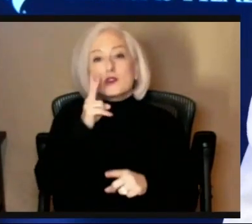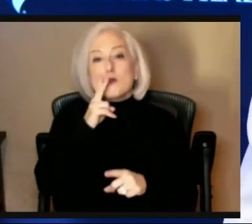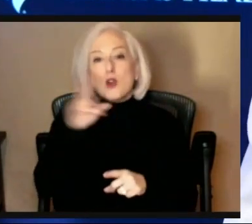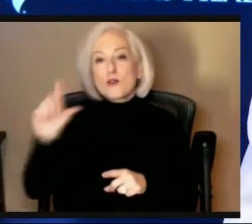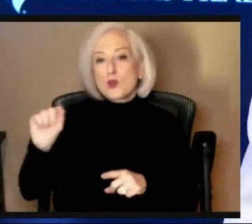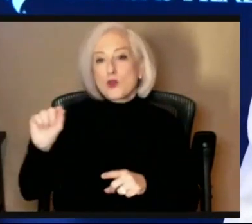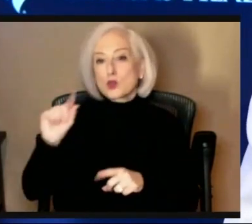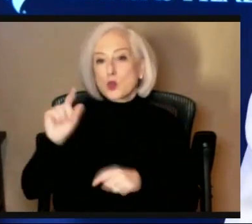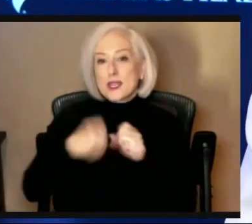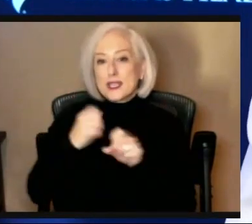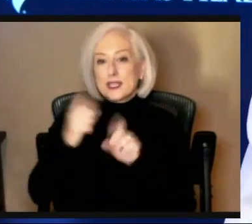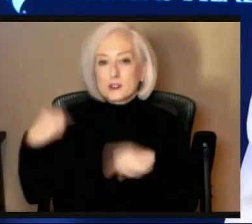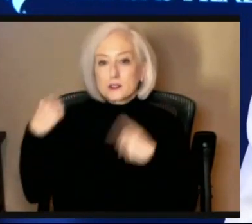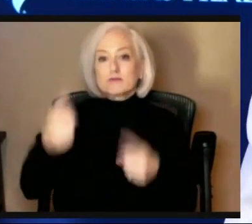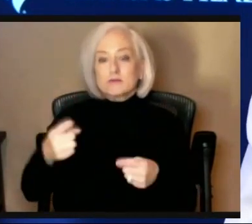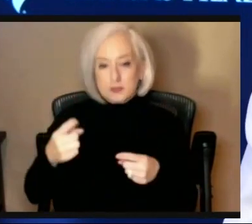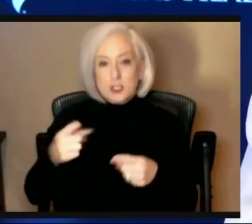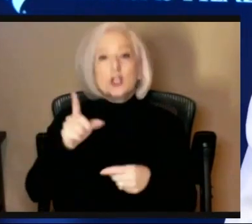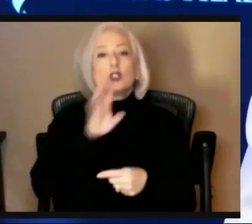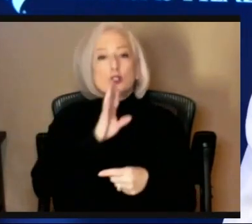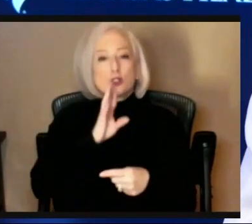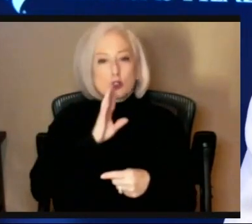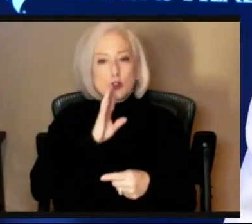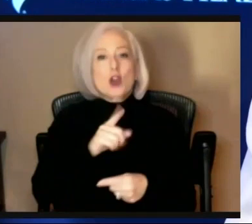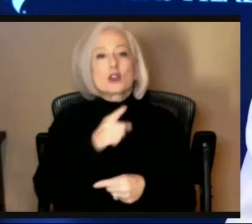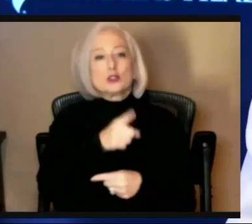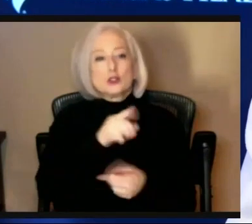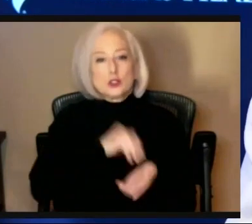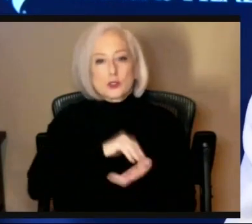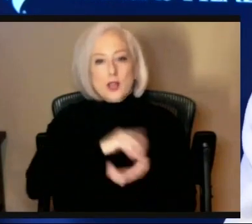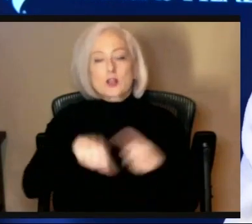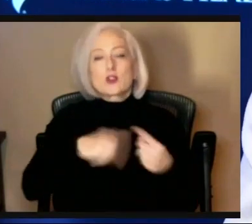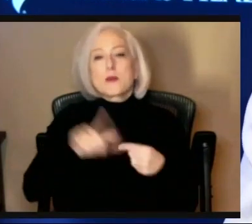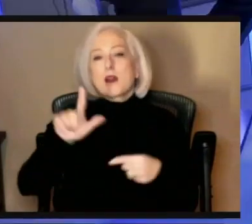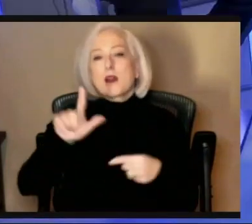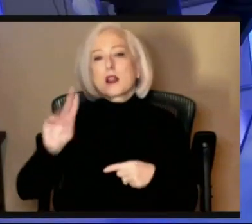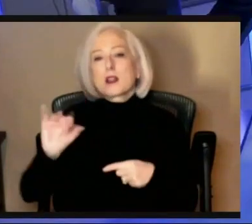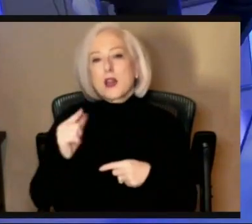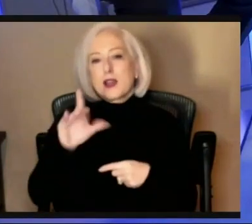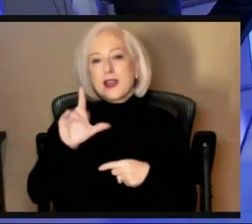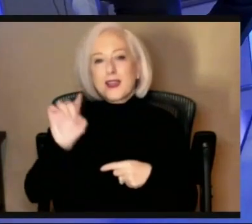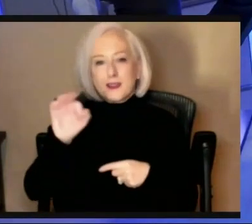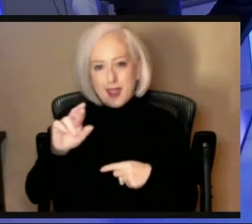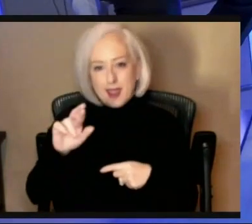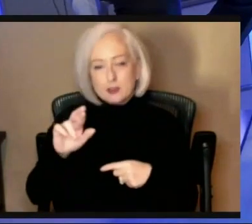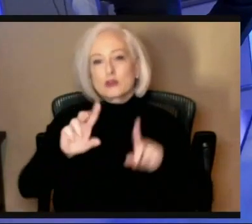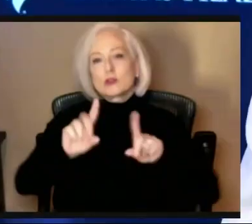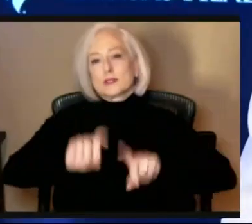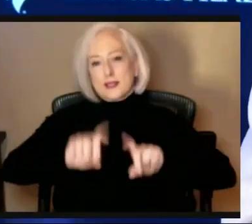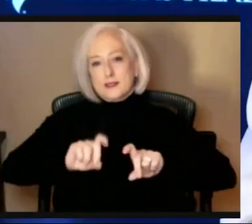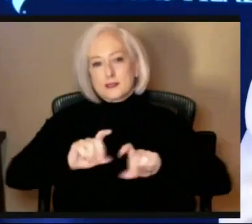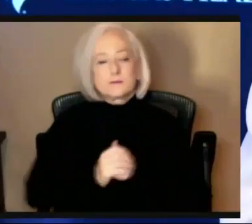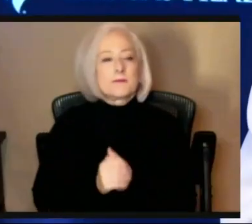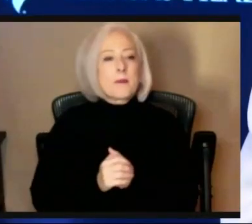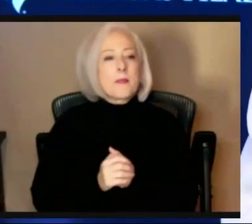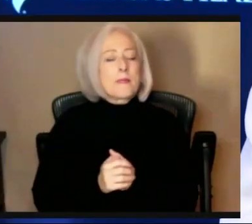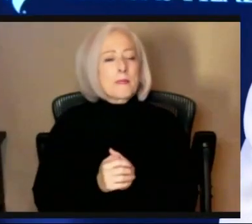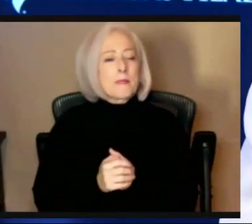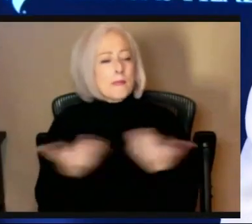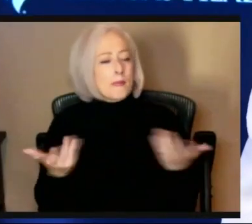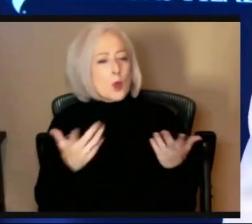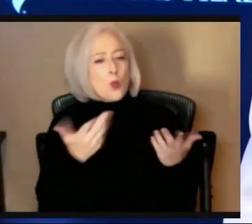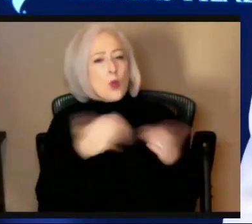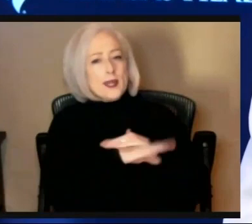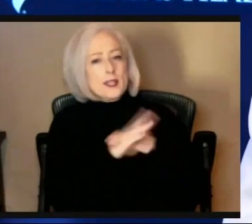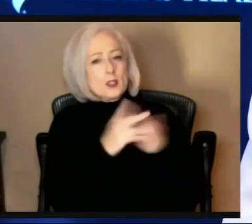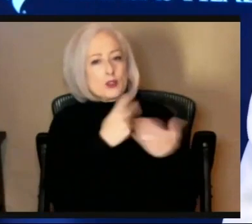physician about enrolling in lung cancer screening. That was my next question. What can get you into this program? So the current guidelines have changed, and they're meant to be